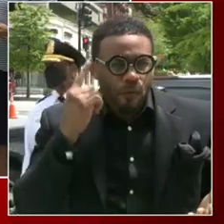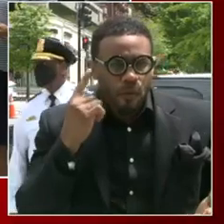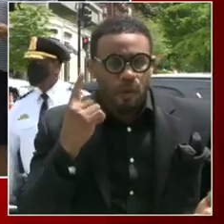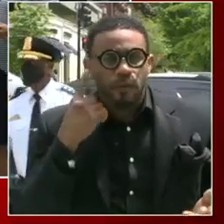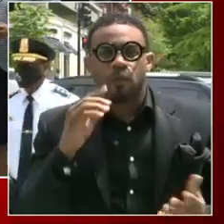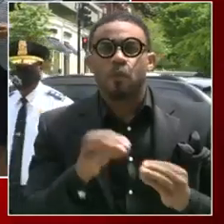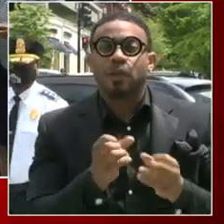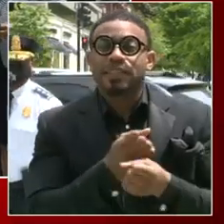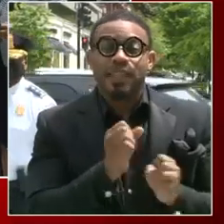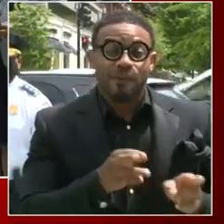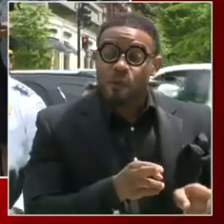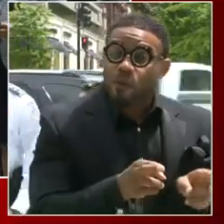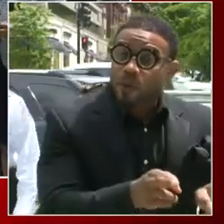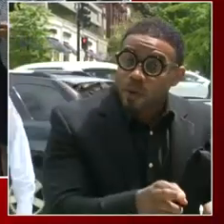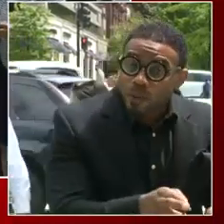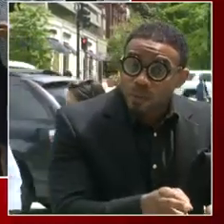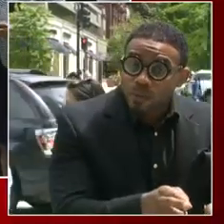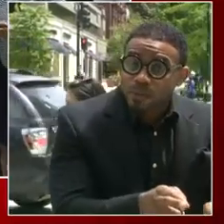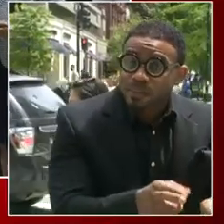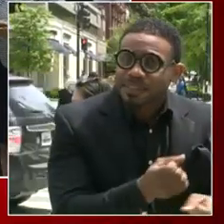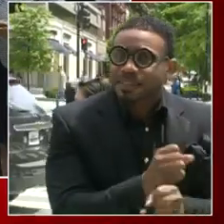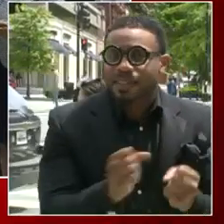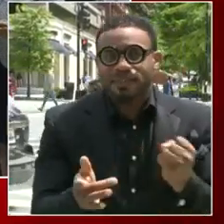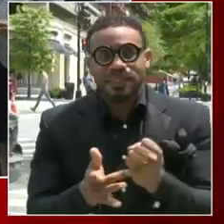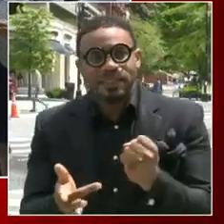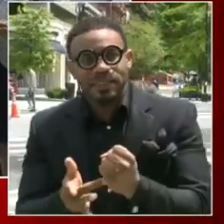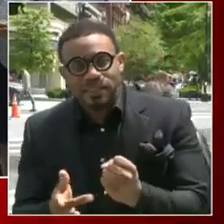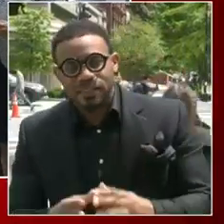safer roads. A safety technician